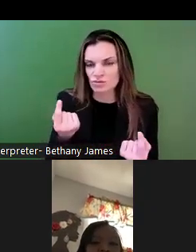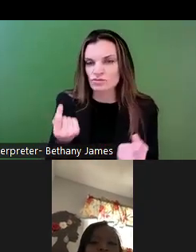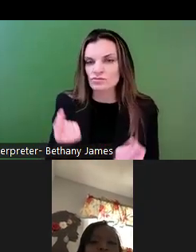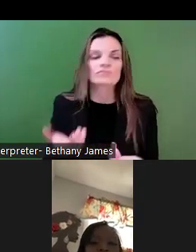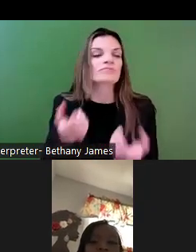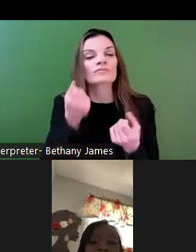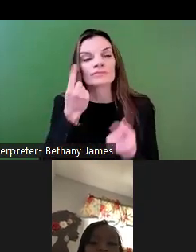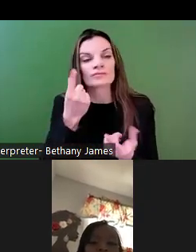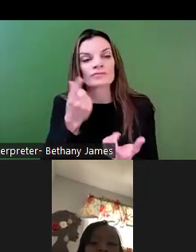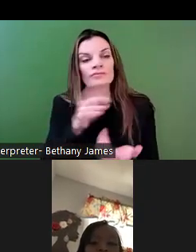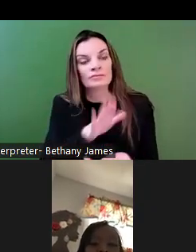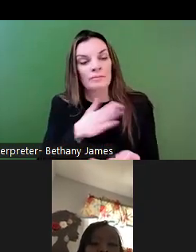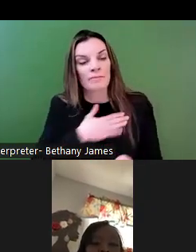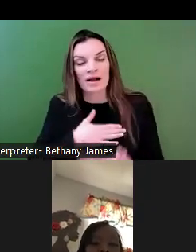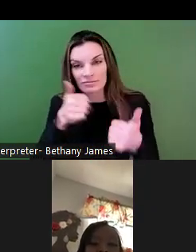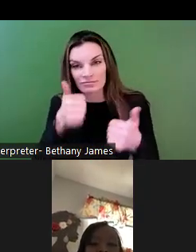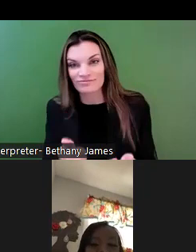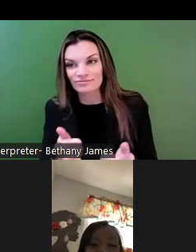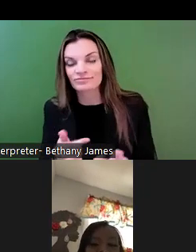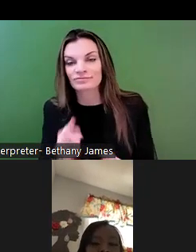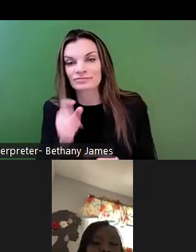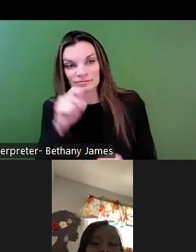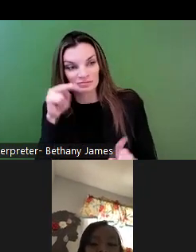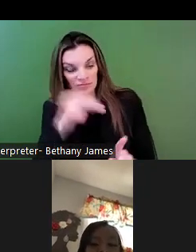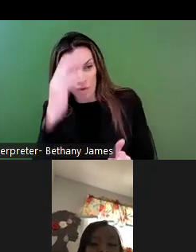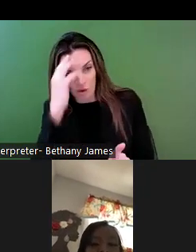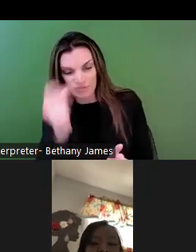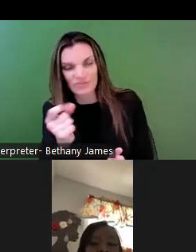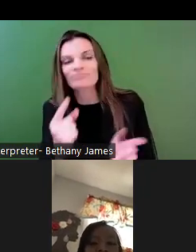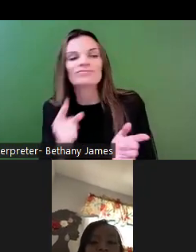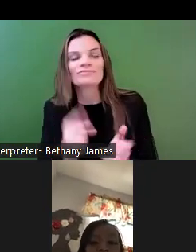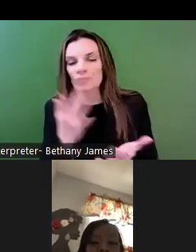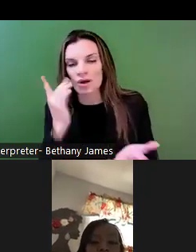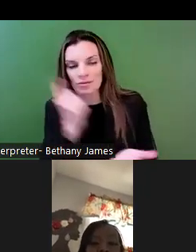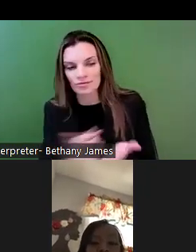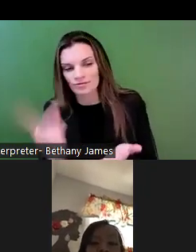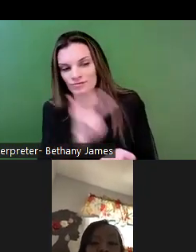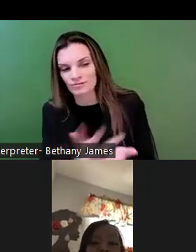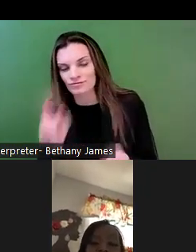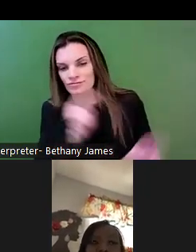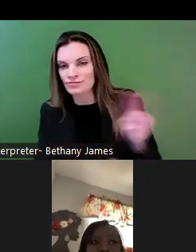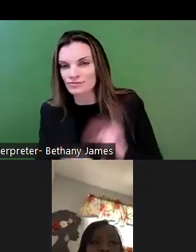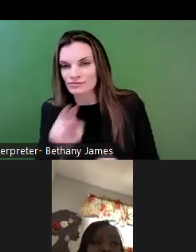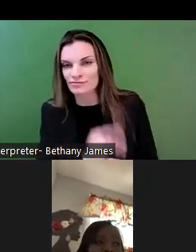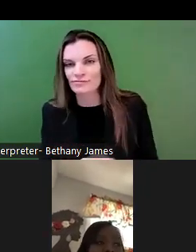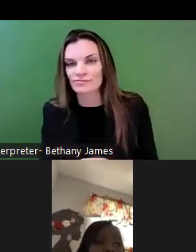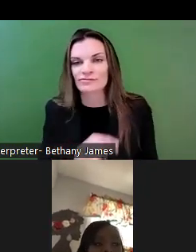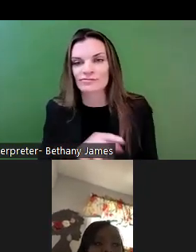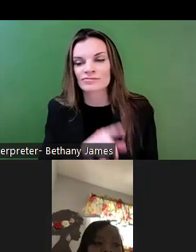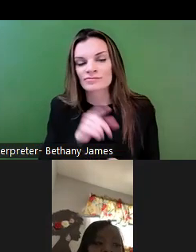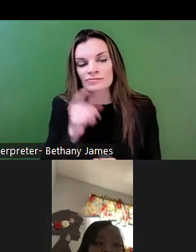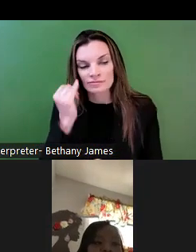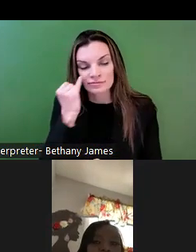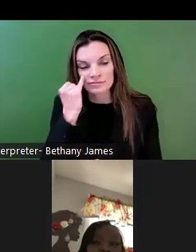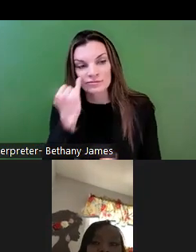weeks. The most important treatment after someone has a stroke is early rehab, and that most often happens on an inpatient basis. So